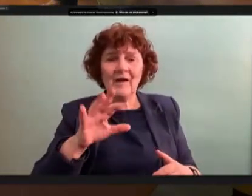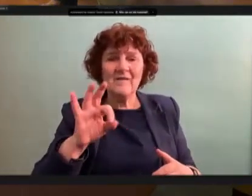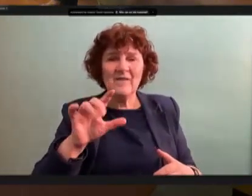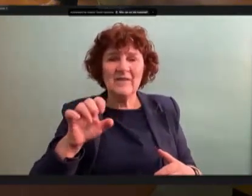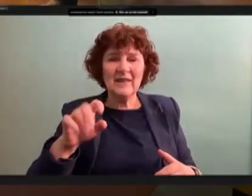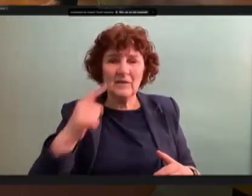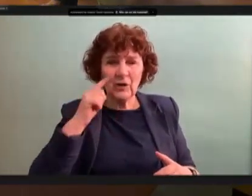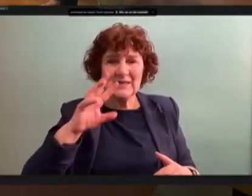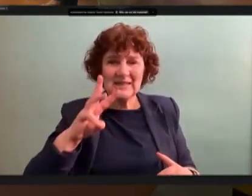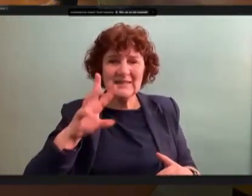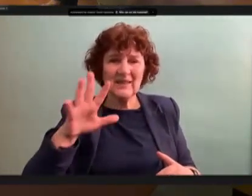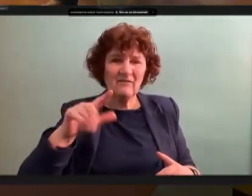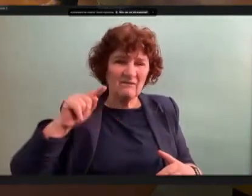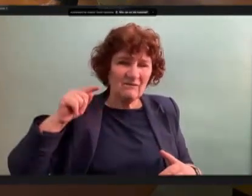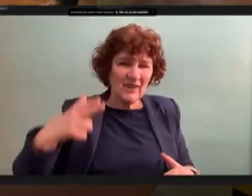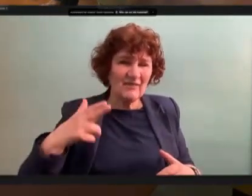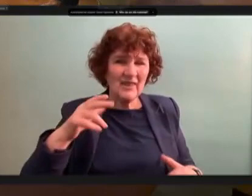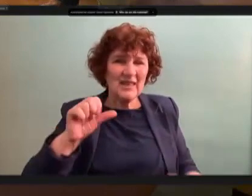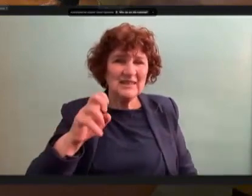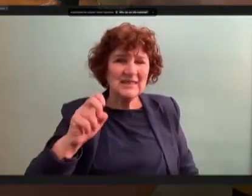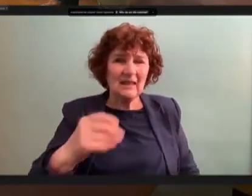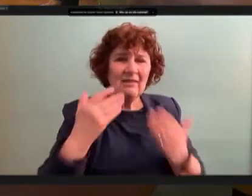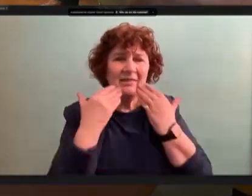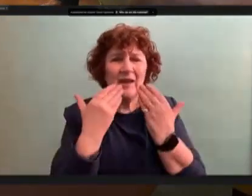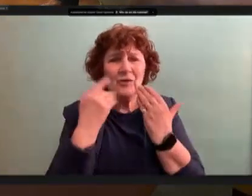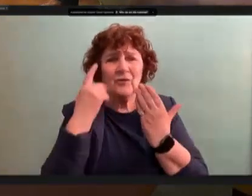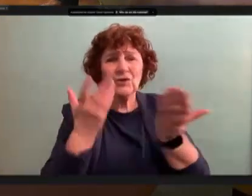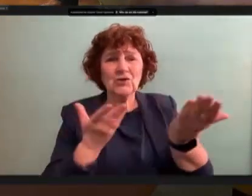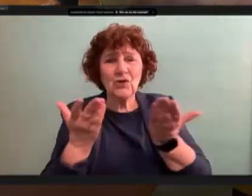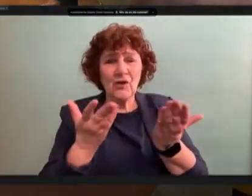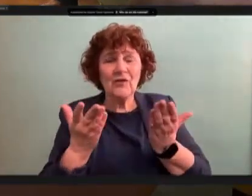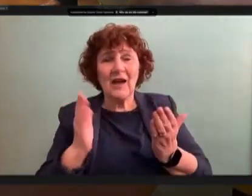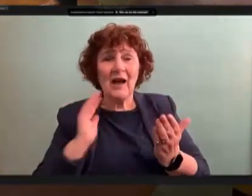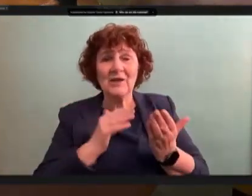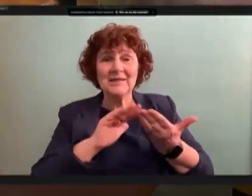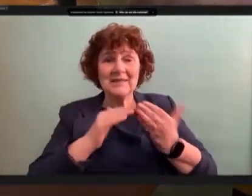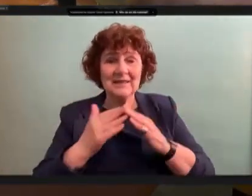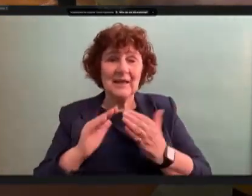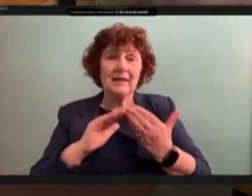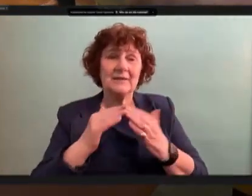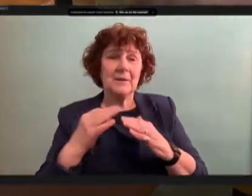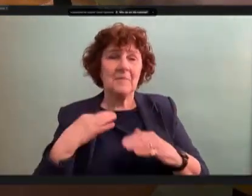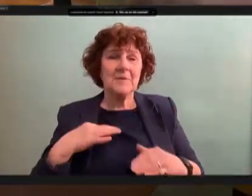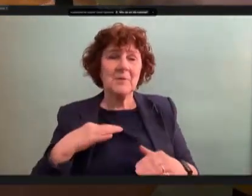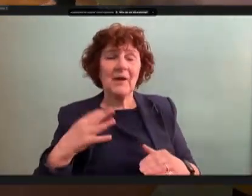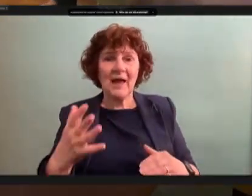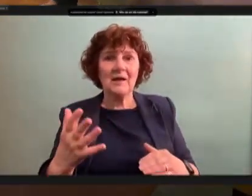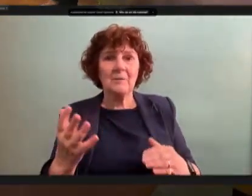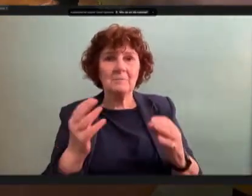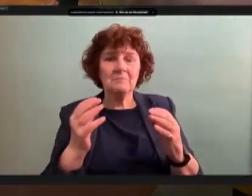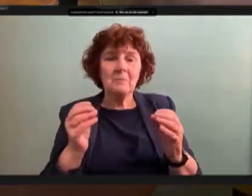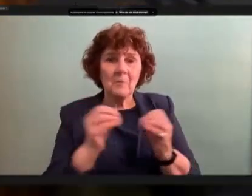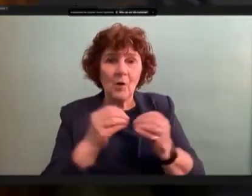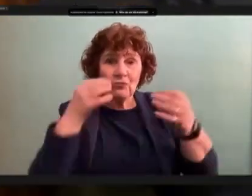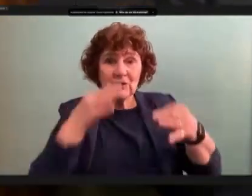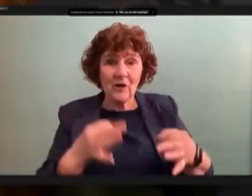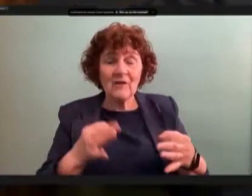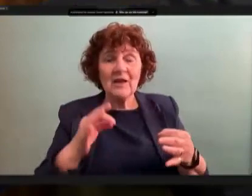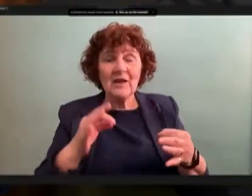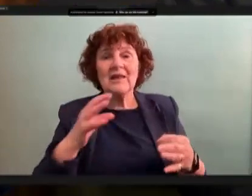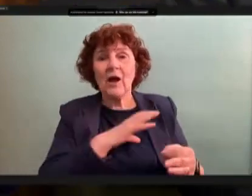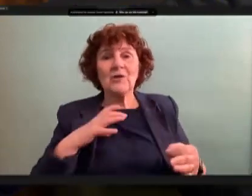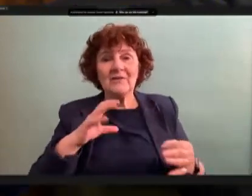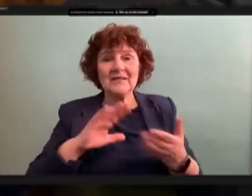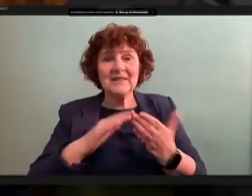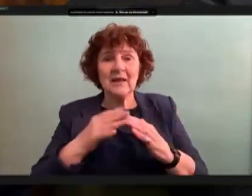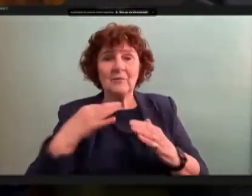season and thank them for their service of the city and the City of Pittsburgh. And be it further resolved that the Council of the City of Pittsburgh does hereby